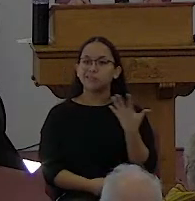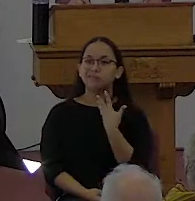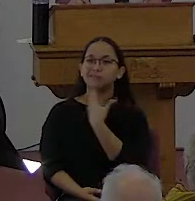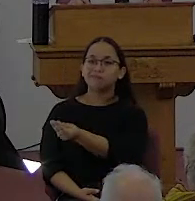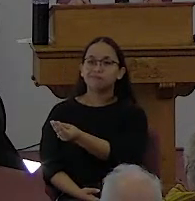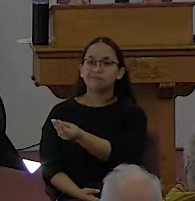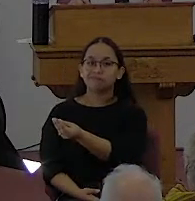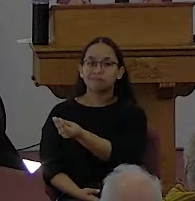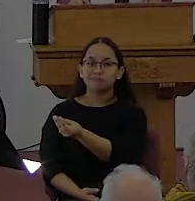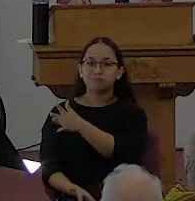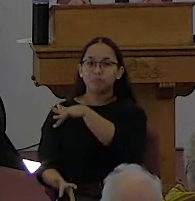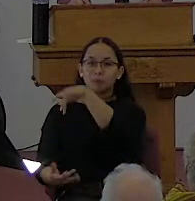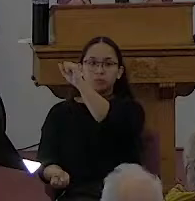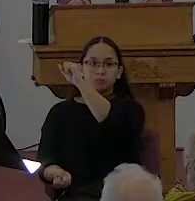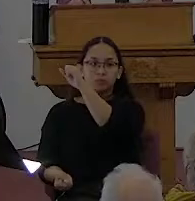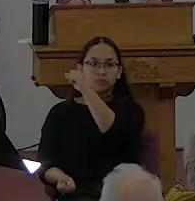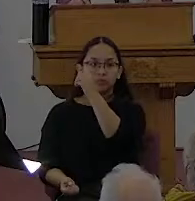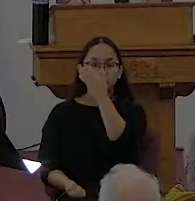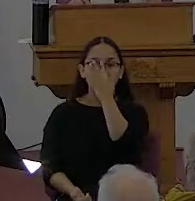the crowd.